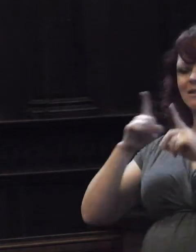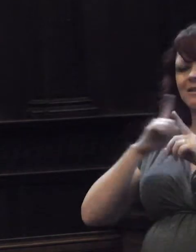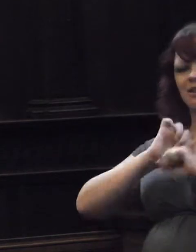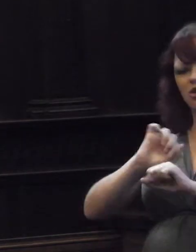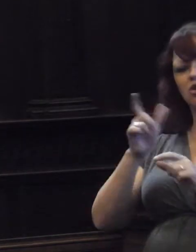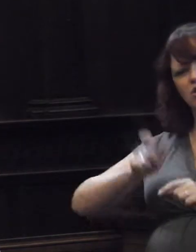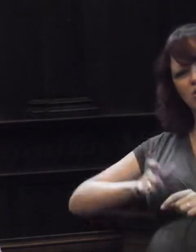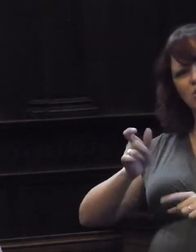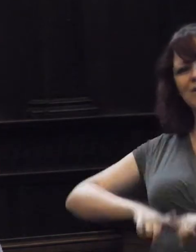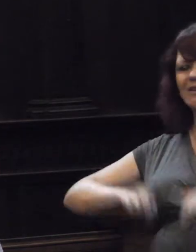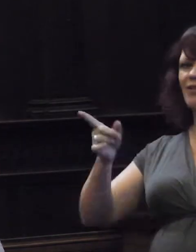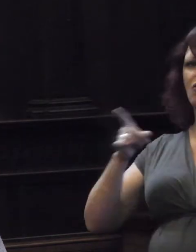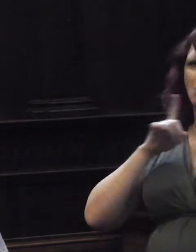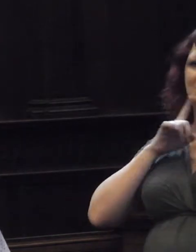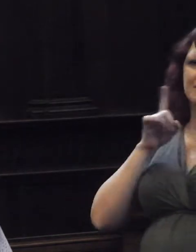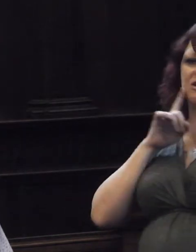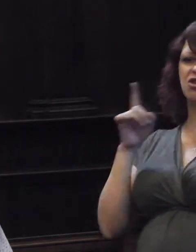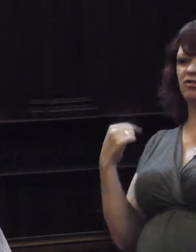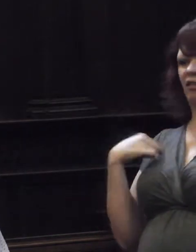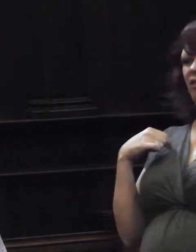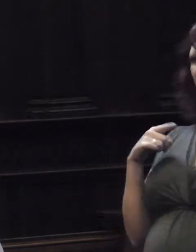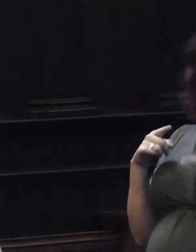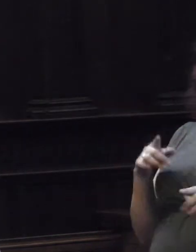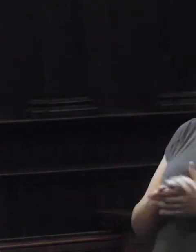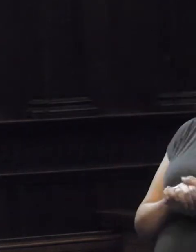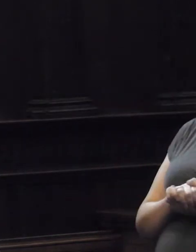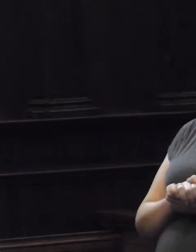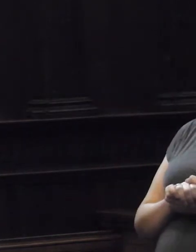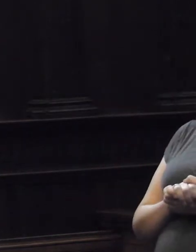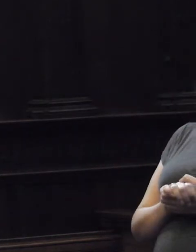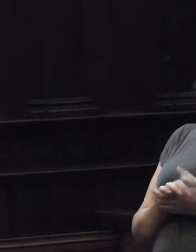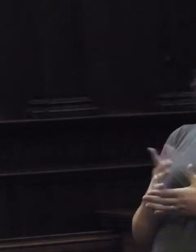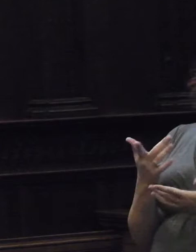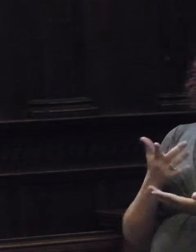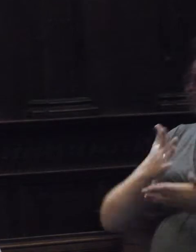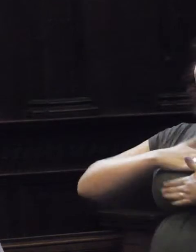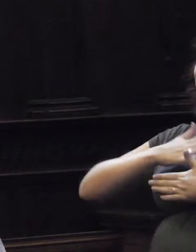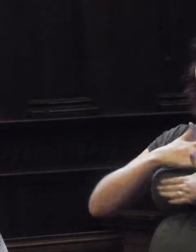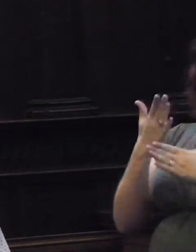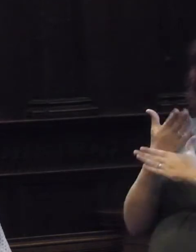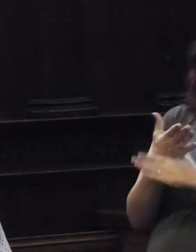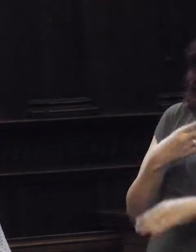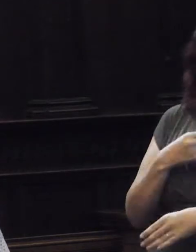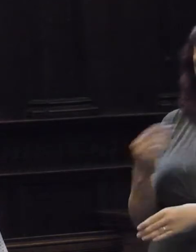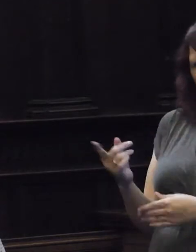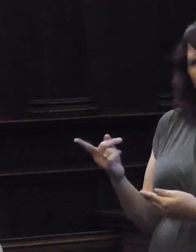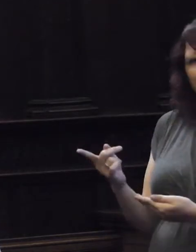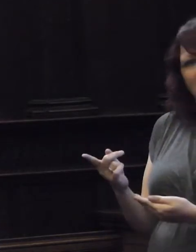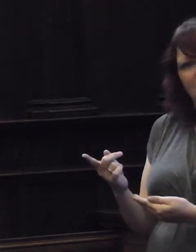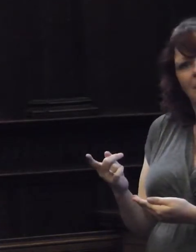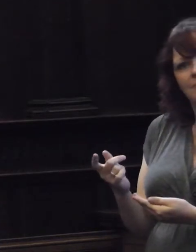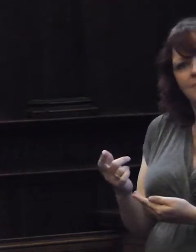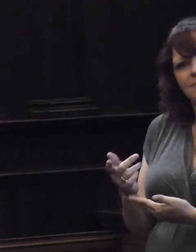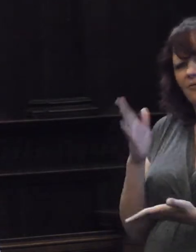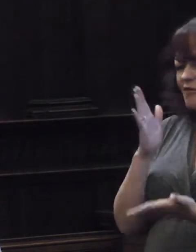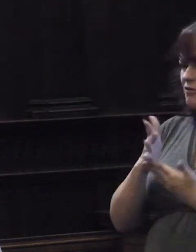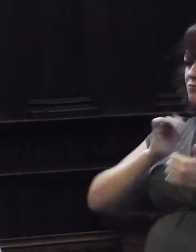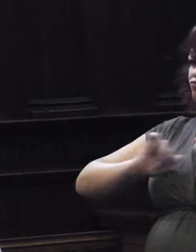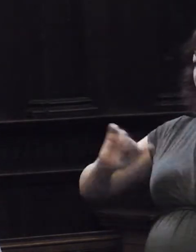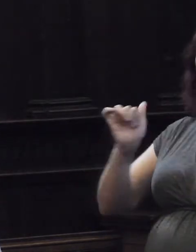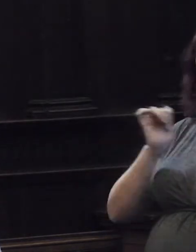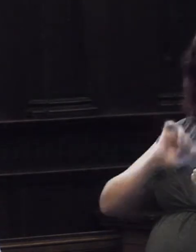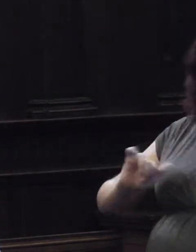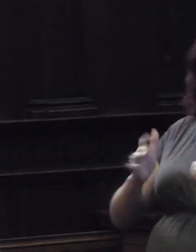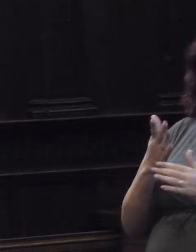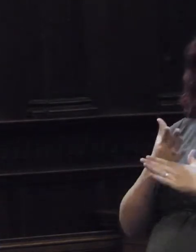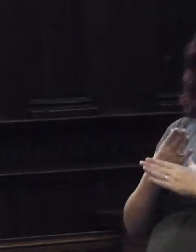can't. It's been a great pleasure and privilege to work alongside such dedicated, dynamic